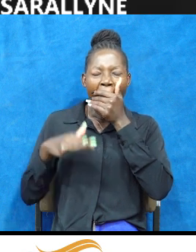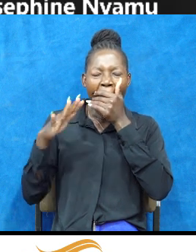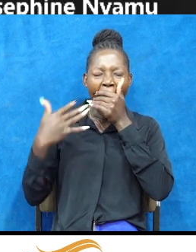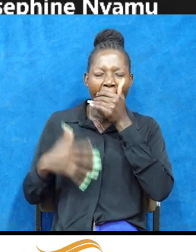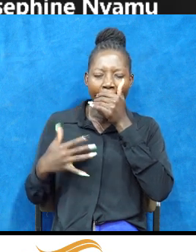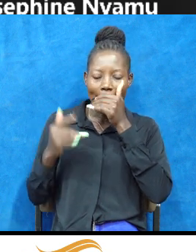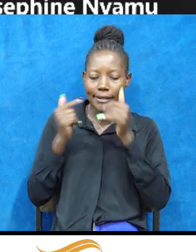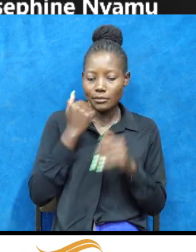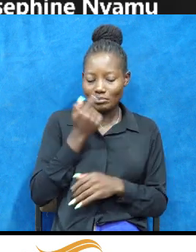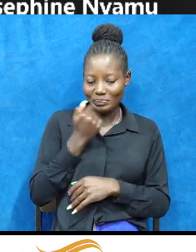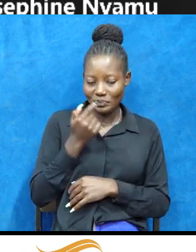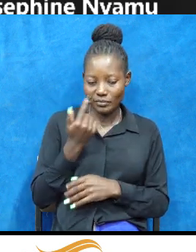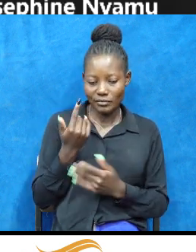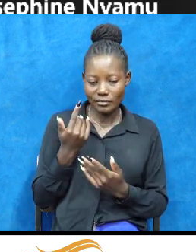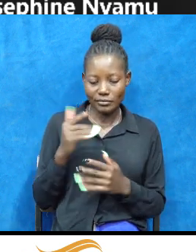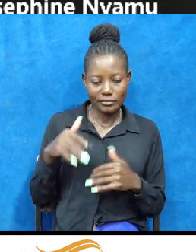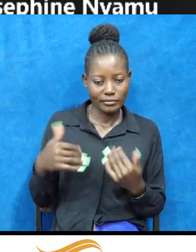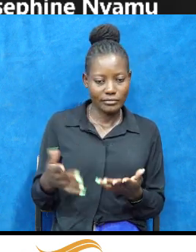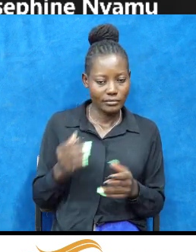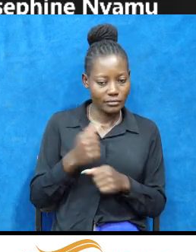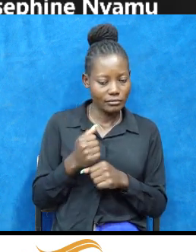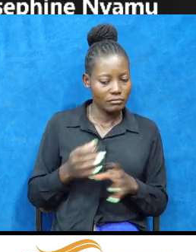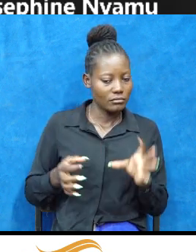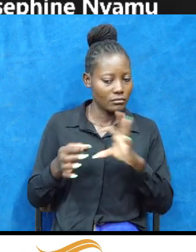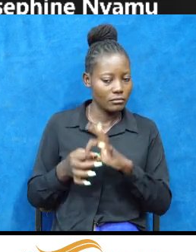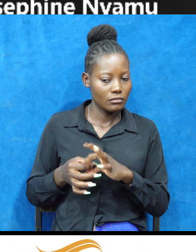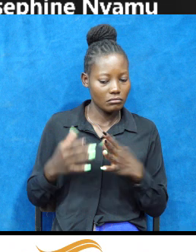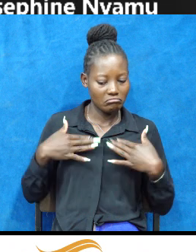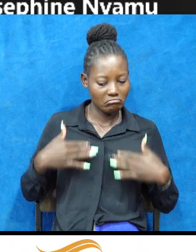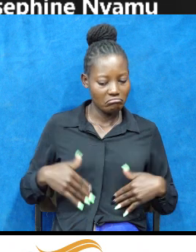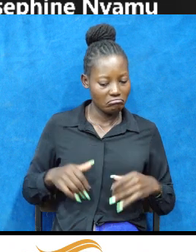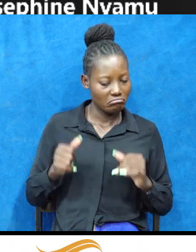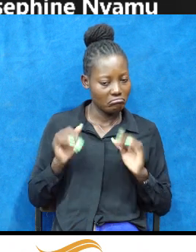a huge plus. And we always wonder, well, how do you incorporate fitness into this?